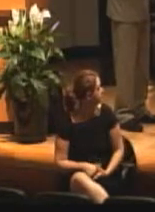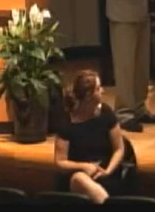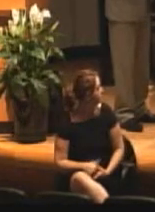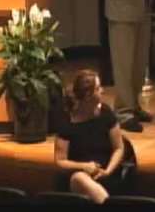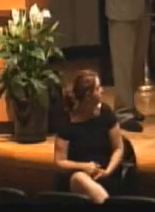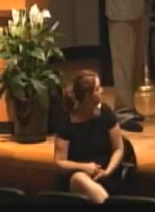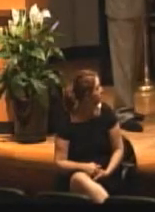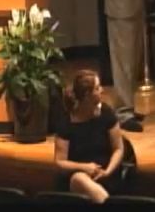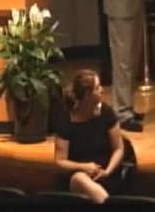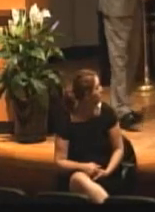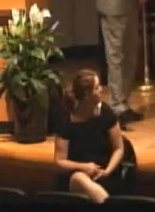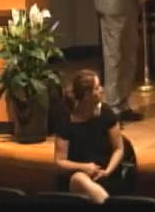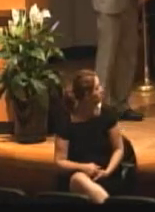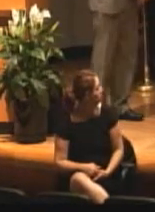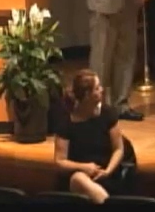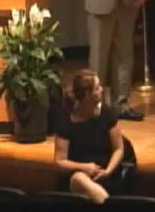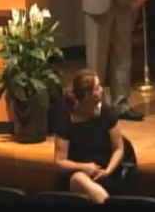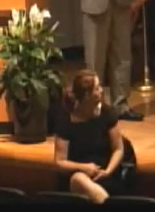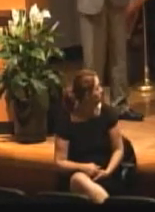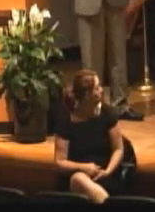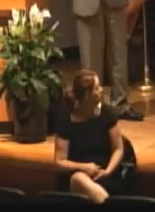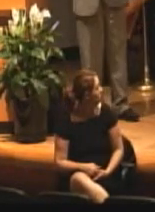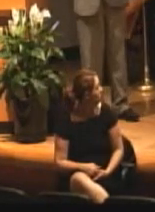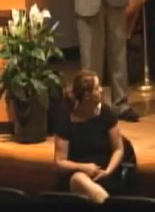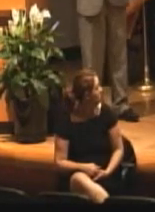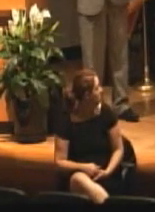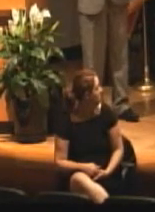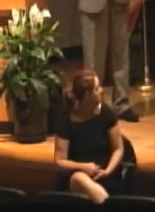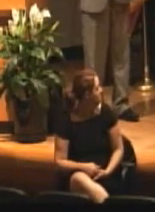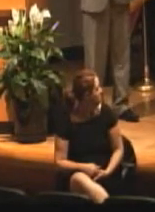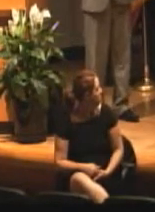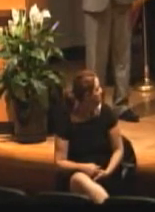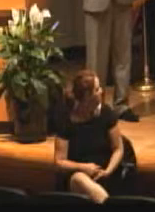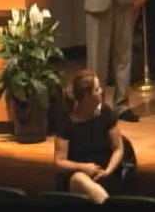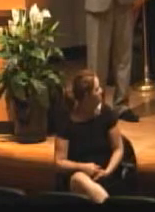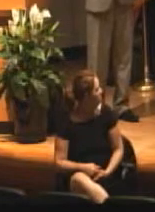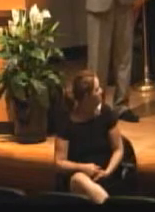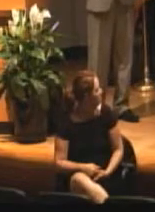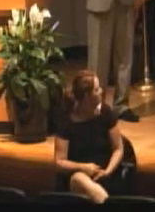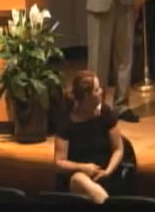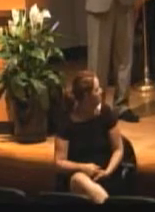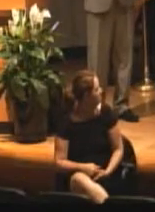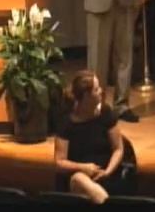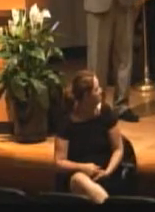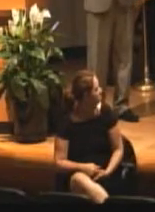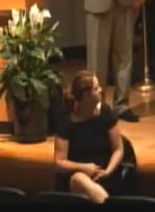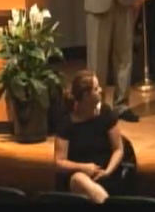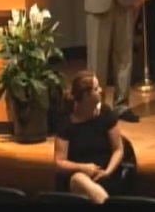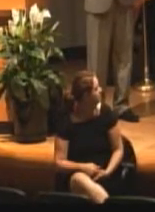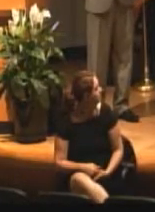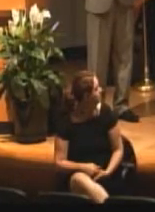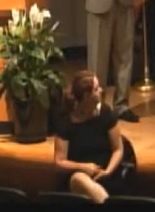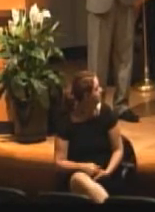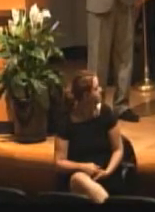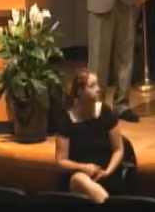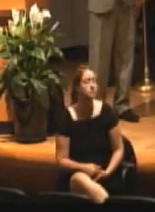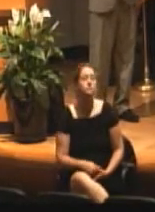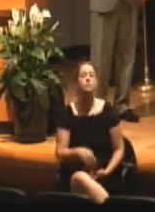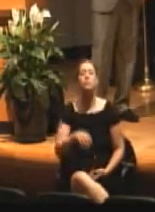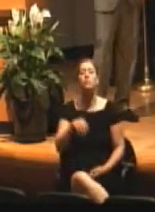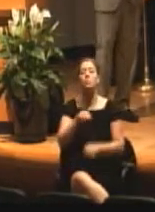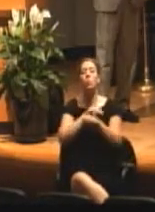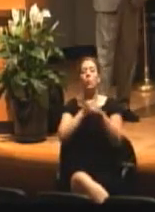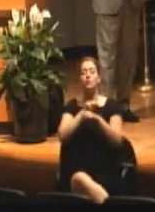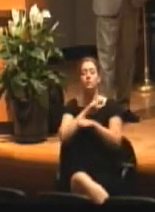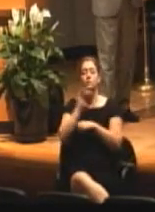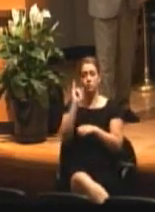Now mortgage insurance will eventually fall off. So if you get a loan and you put 5% down, after a certain amount of time, that mortgage